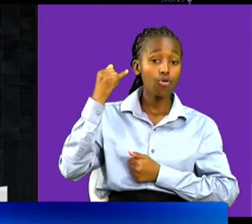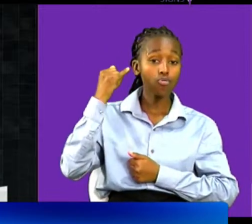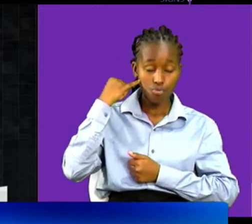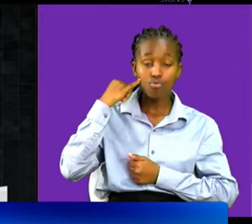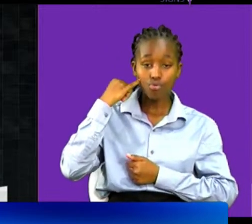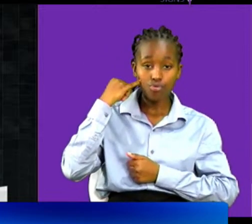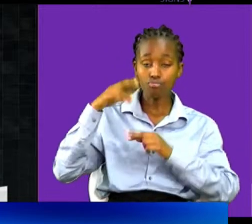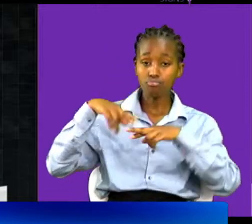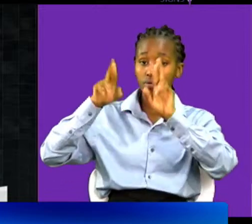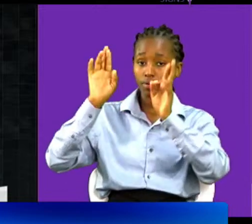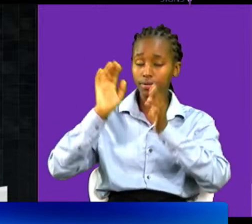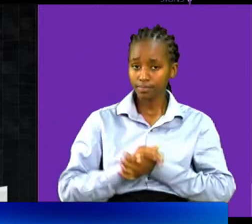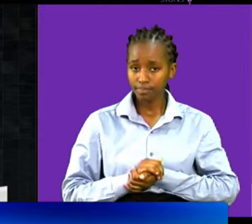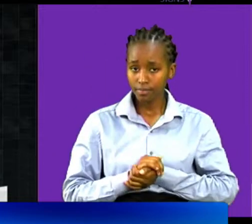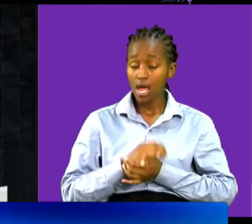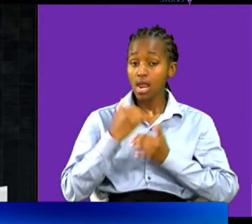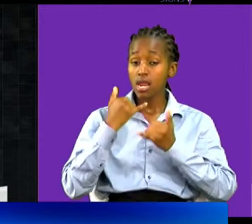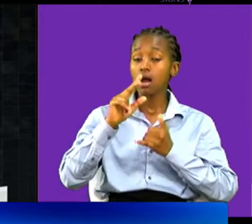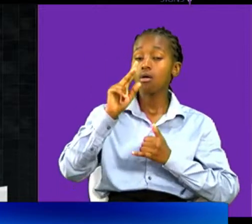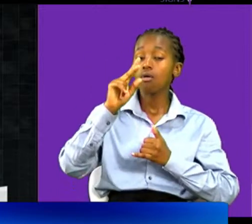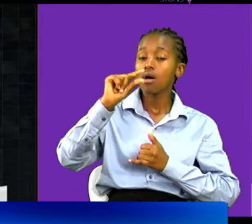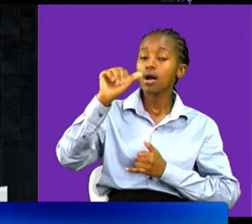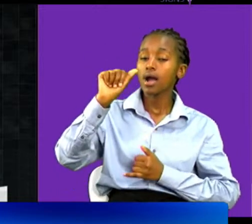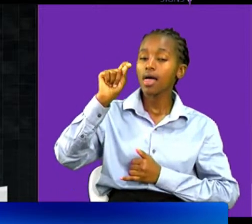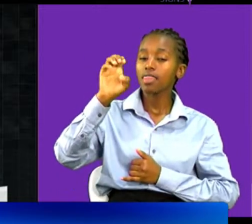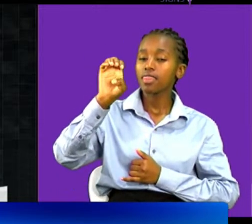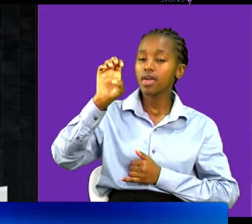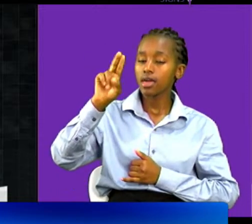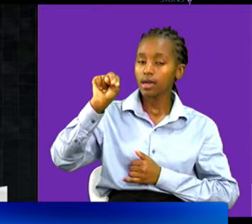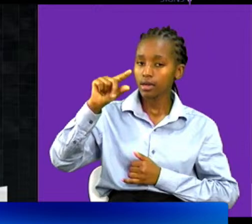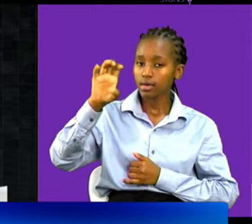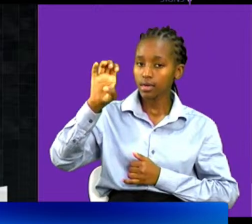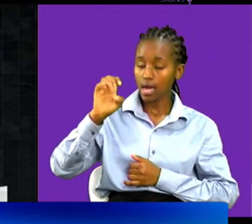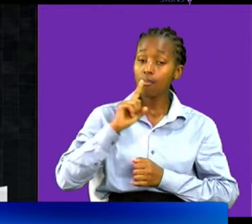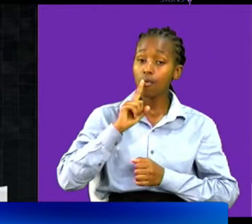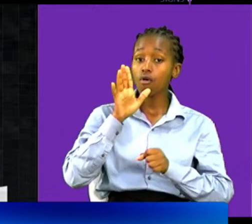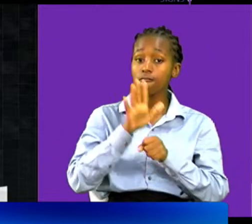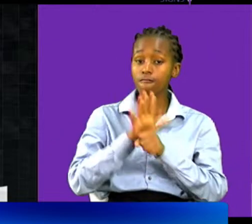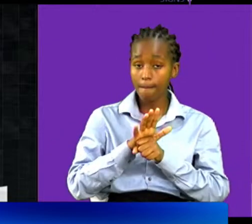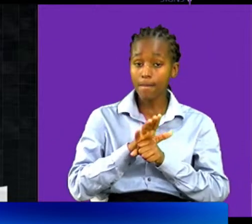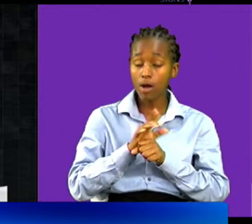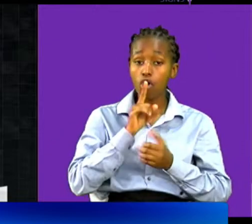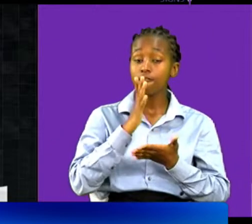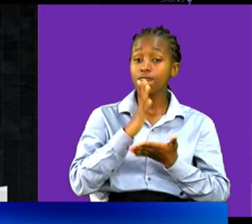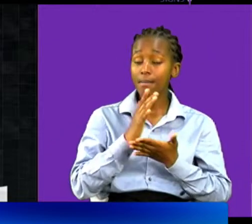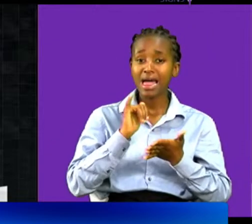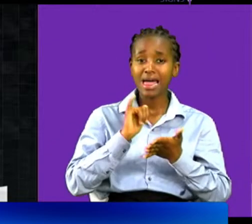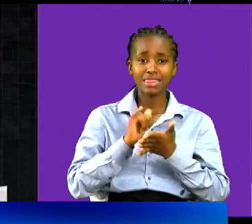Gathenge confirmed the Tuesday 2 a.m. crash, saying those who perished in the